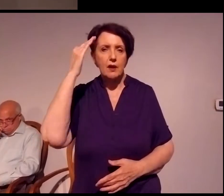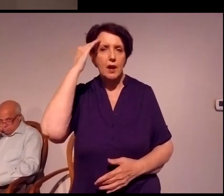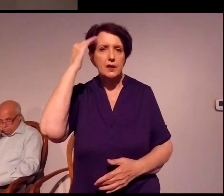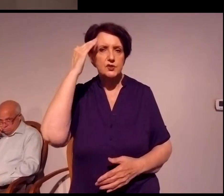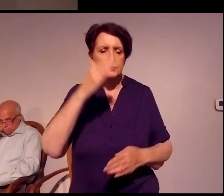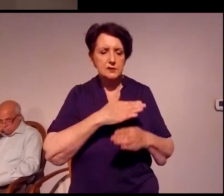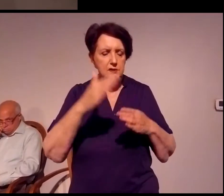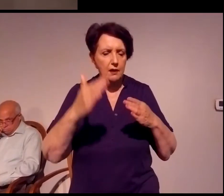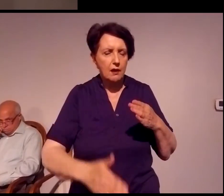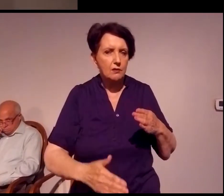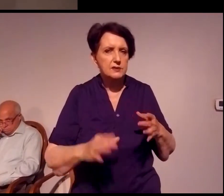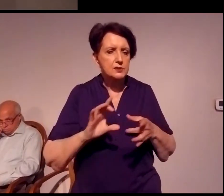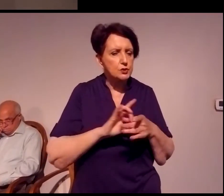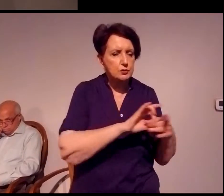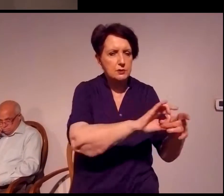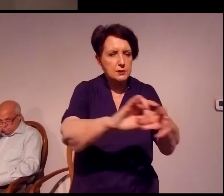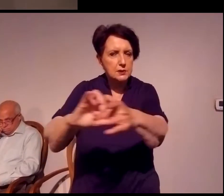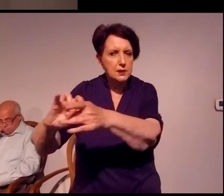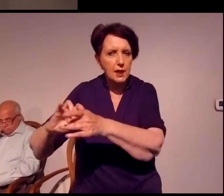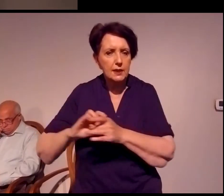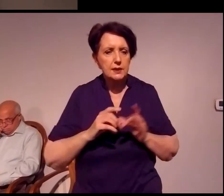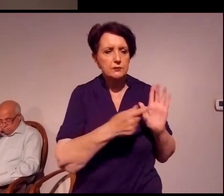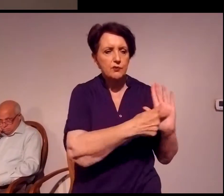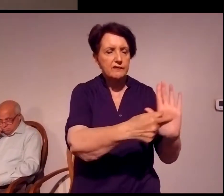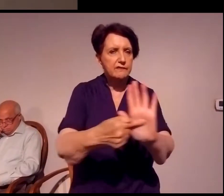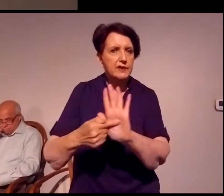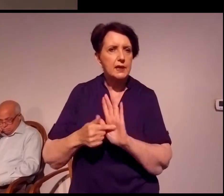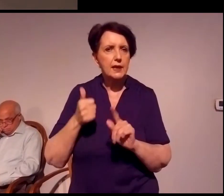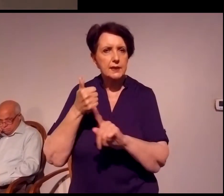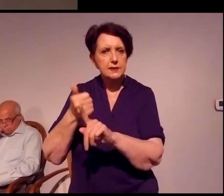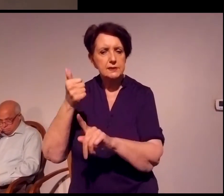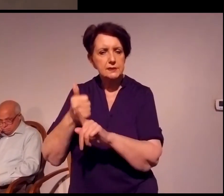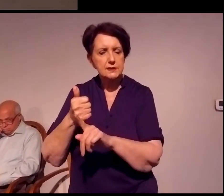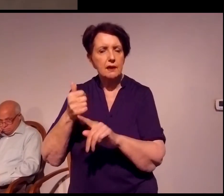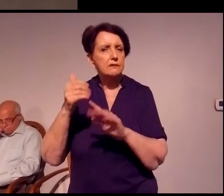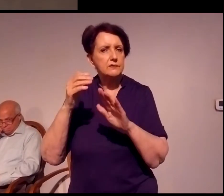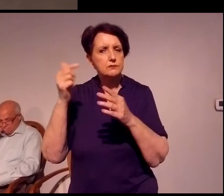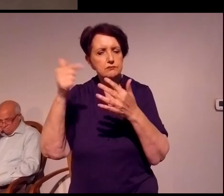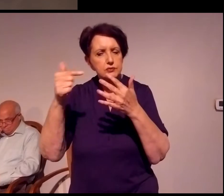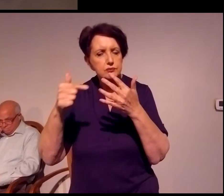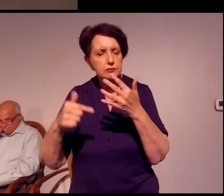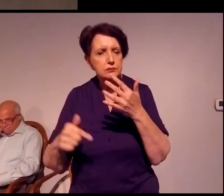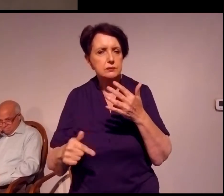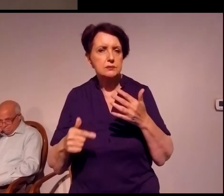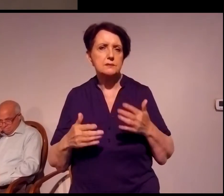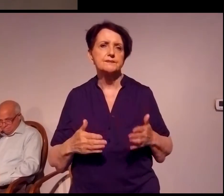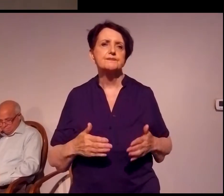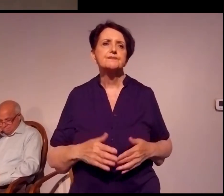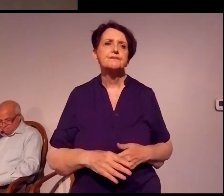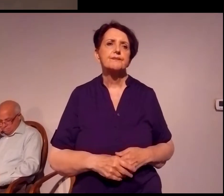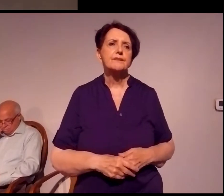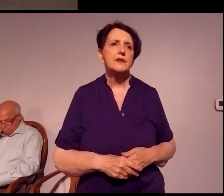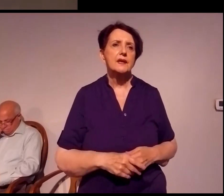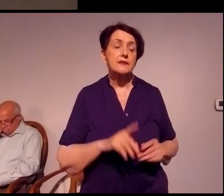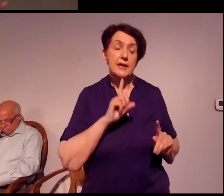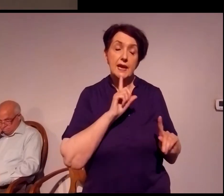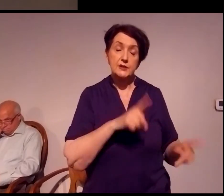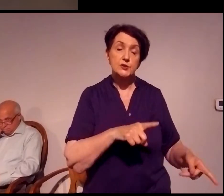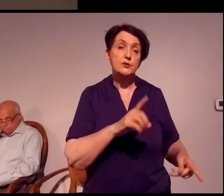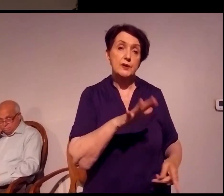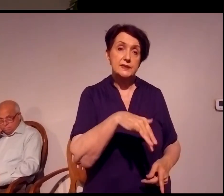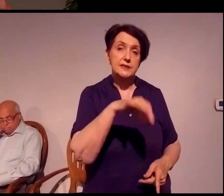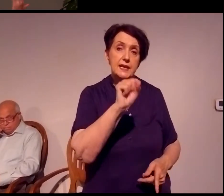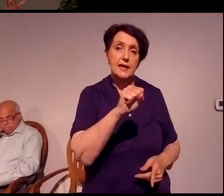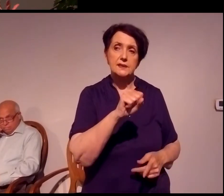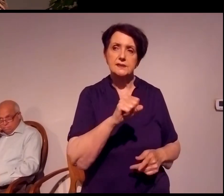a united consciousness that is revealing itself in extraordinary ways. And so the answer is yes. Yes to